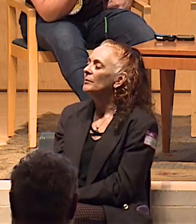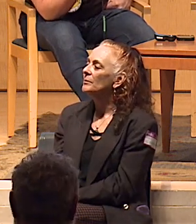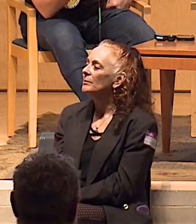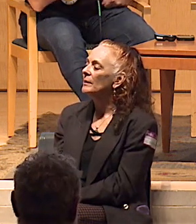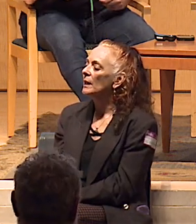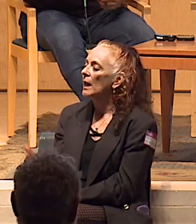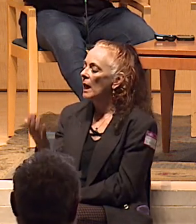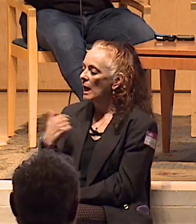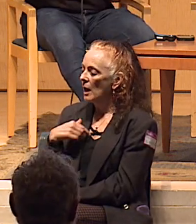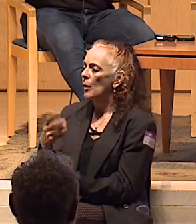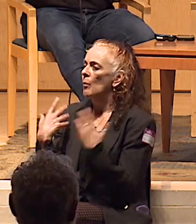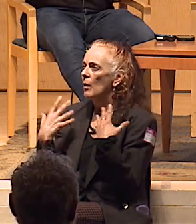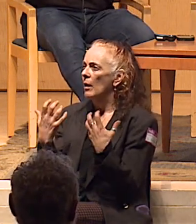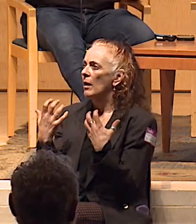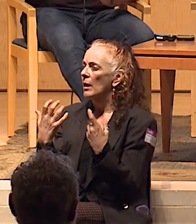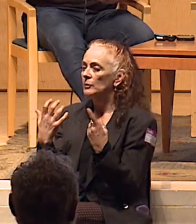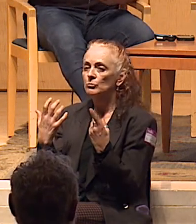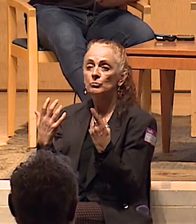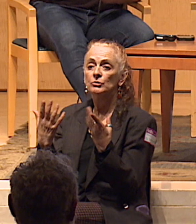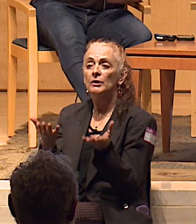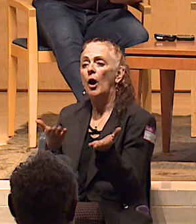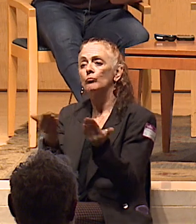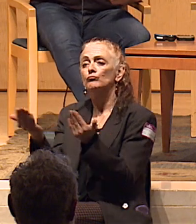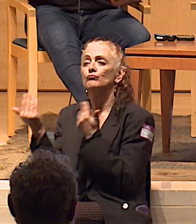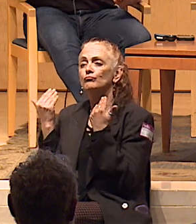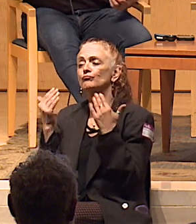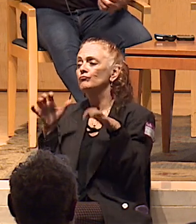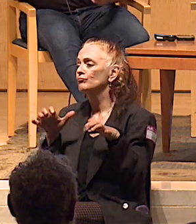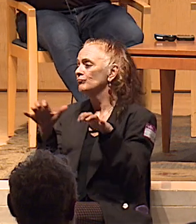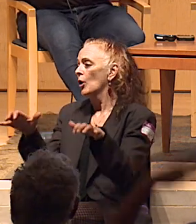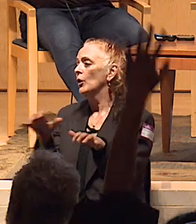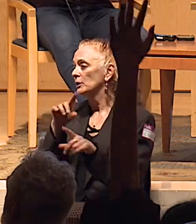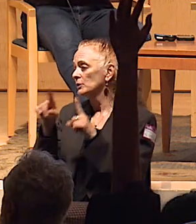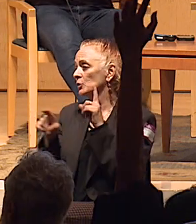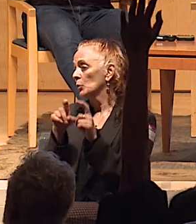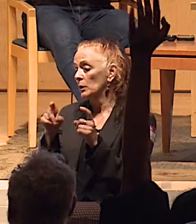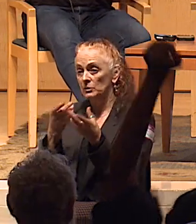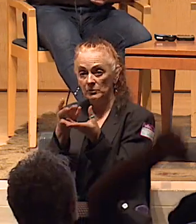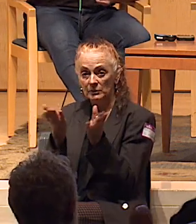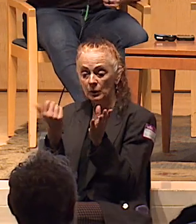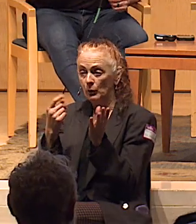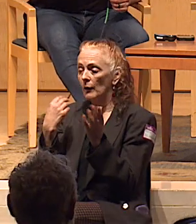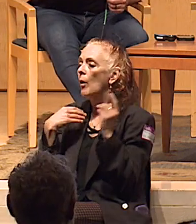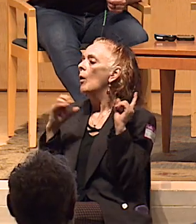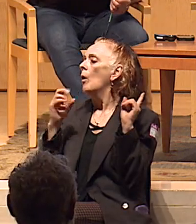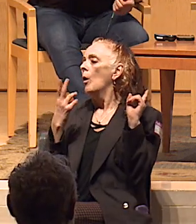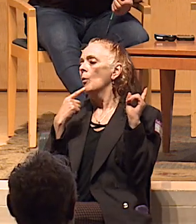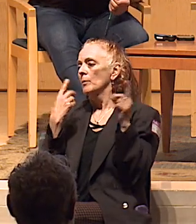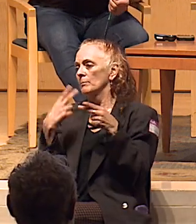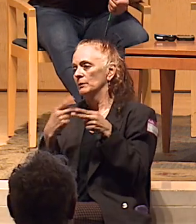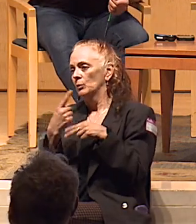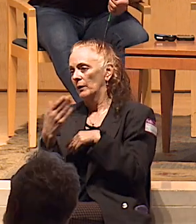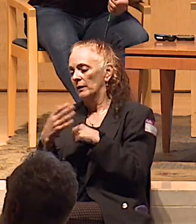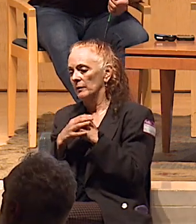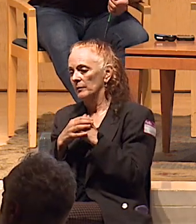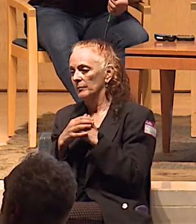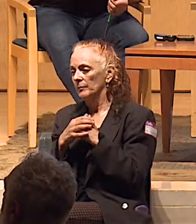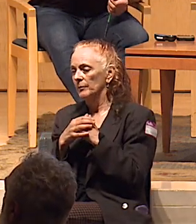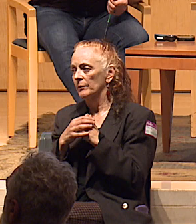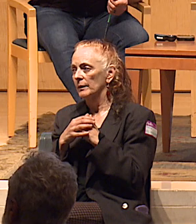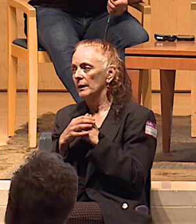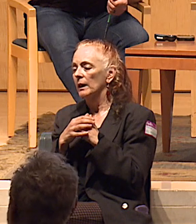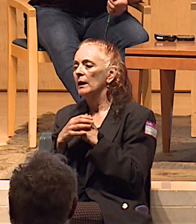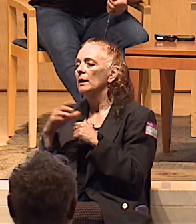Yeah, there we go. Actually, I do want to open it up for the audience as well. So if anyone has a question here. I just want to point out one thing that you were with your student,